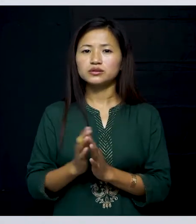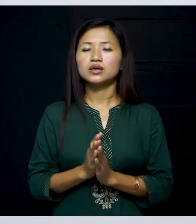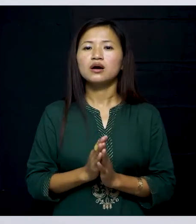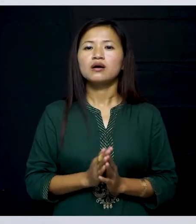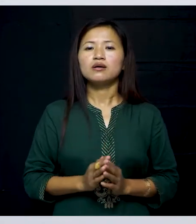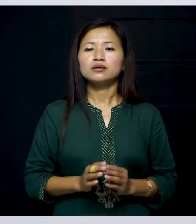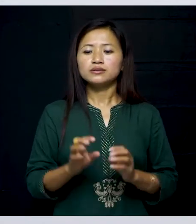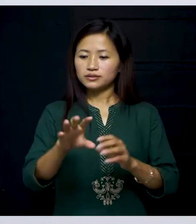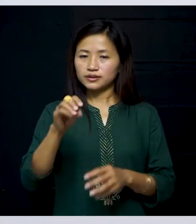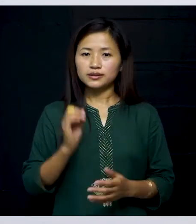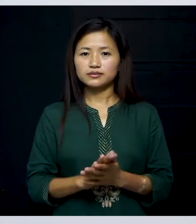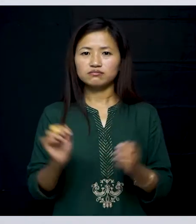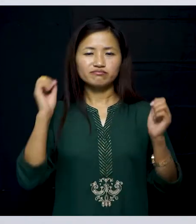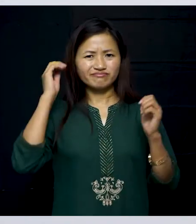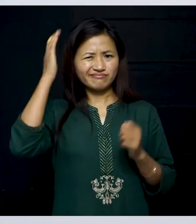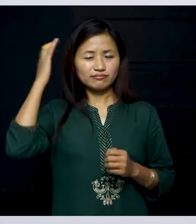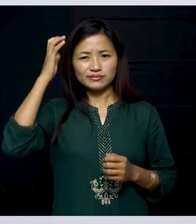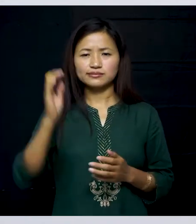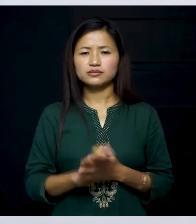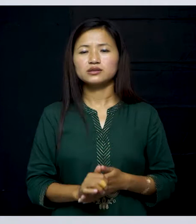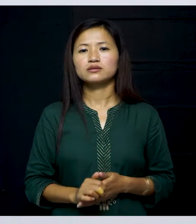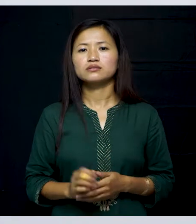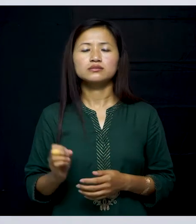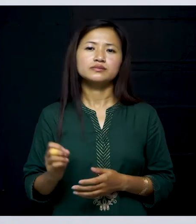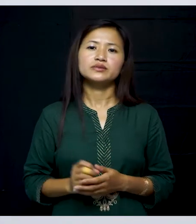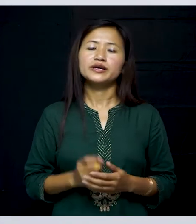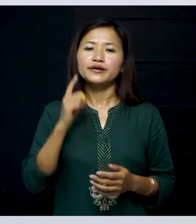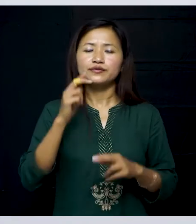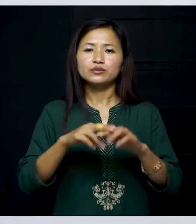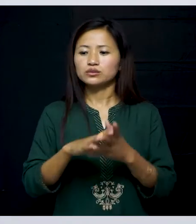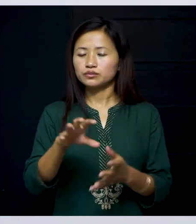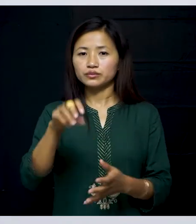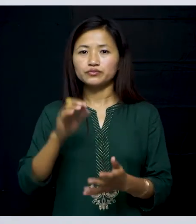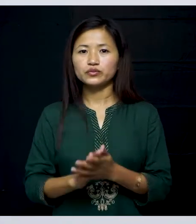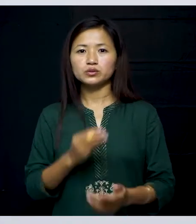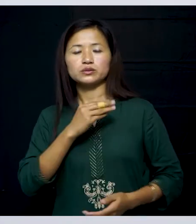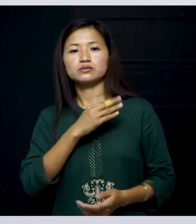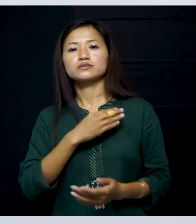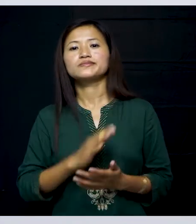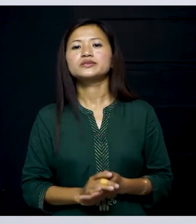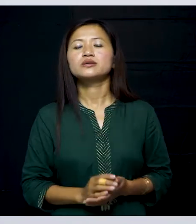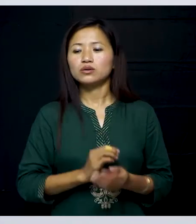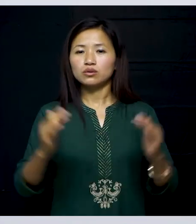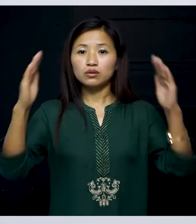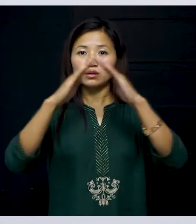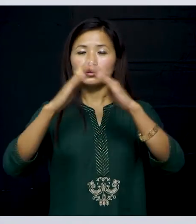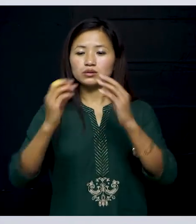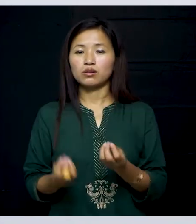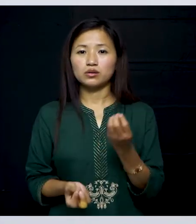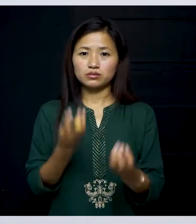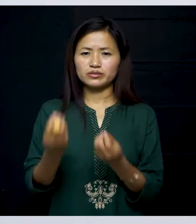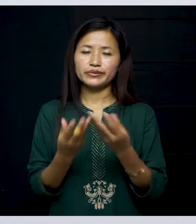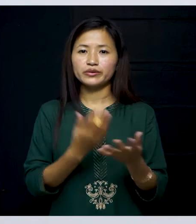buildings that gets disturbed. Even if they do not get burned, they will be scared that even their houses will be burned. And